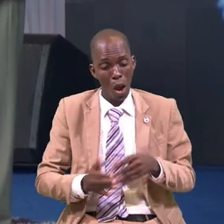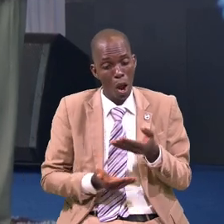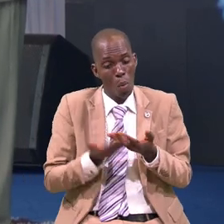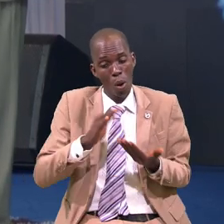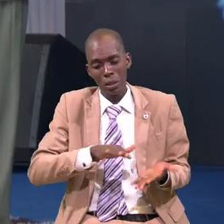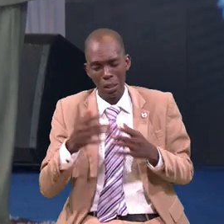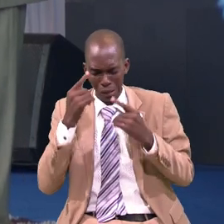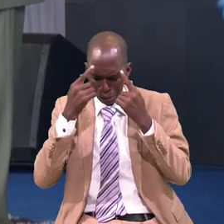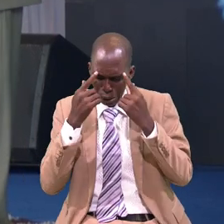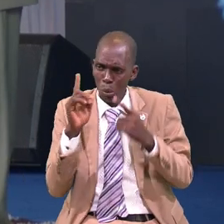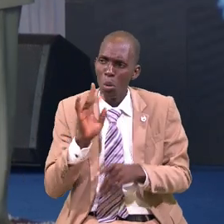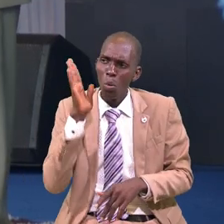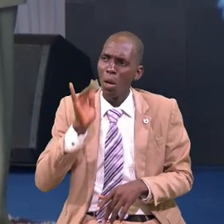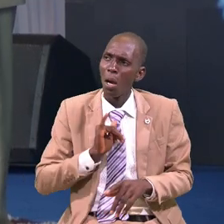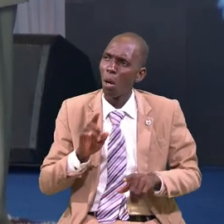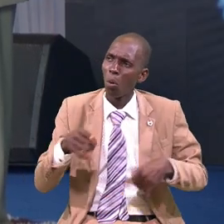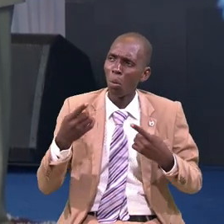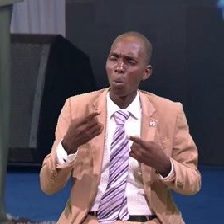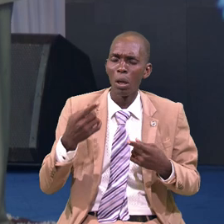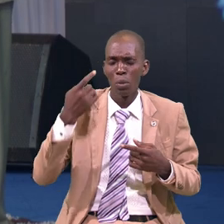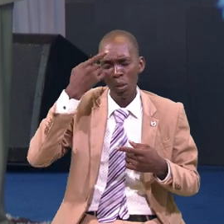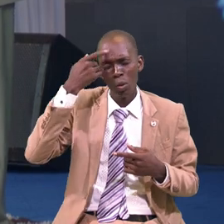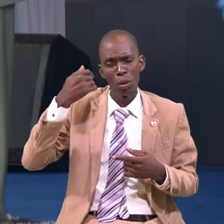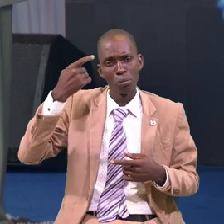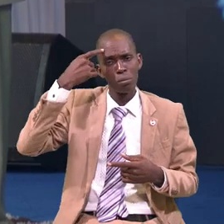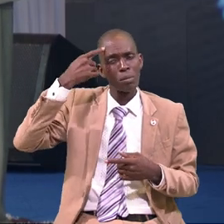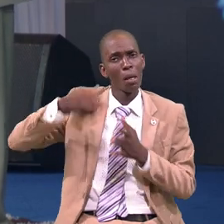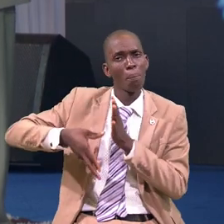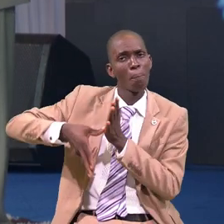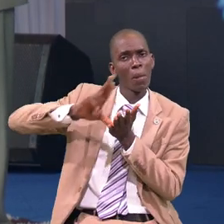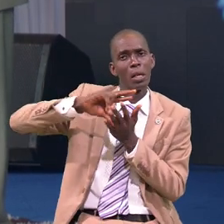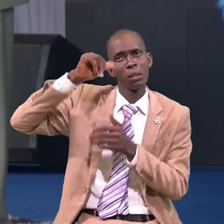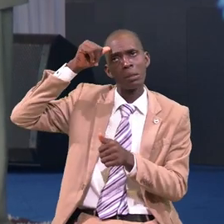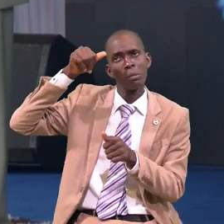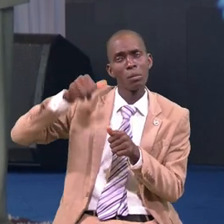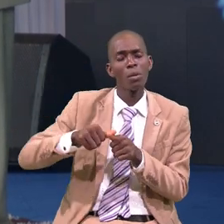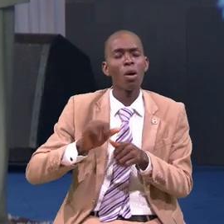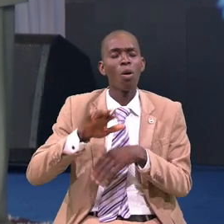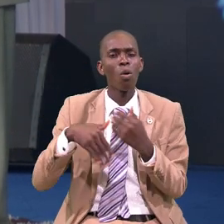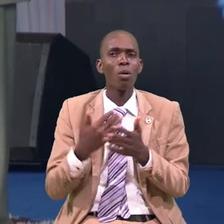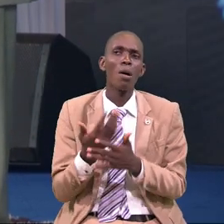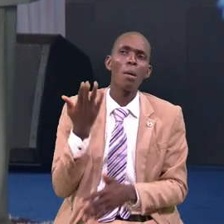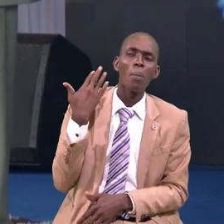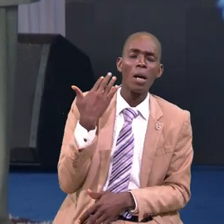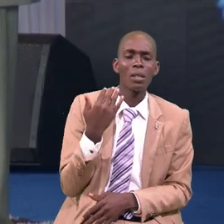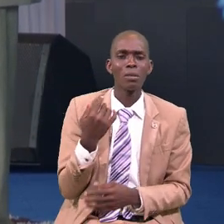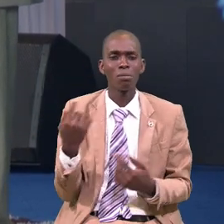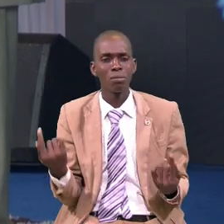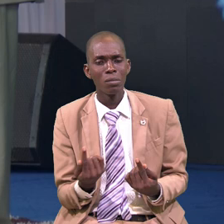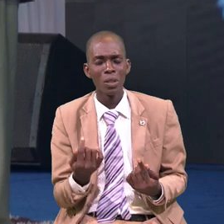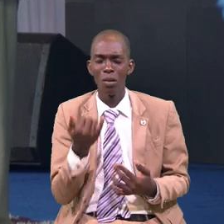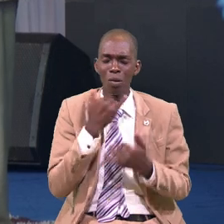The remembrance of their past life, of their past testimony, everything comes back to them. They're wondering,